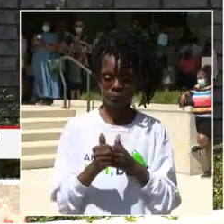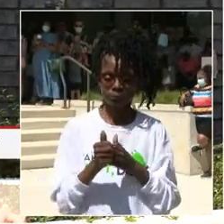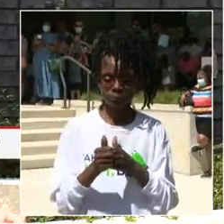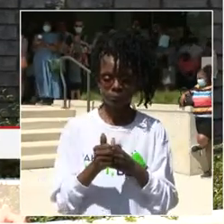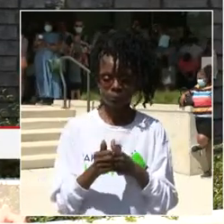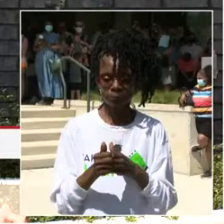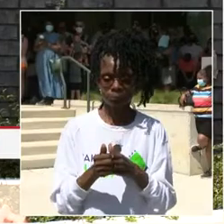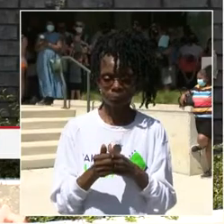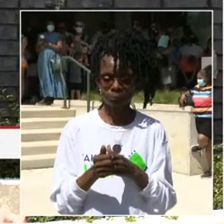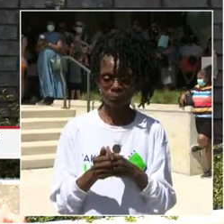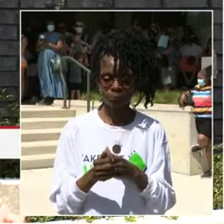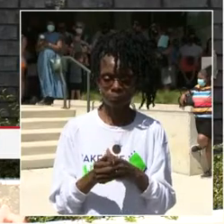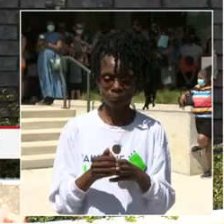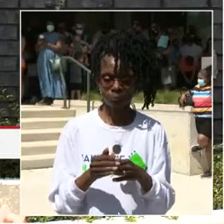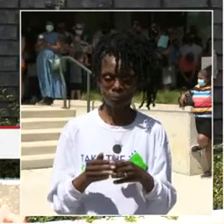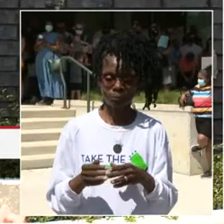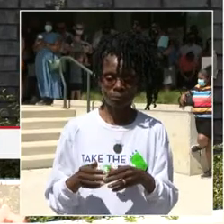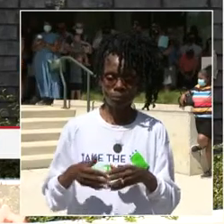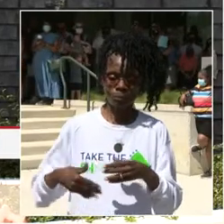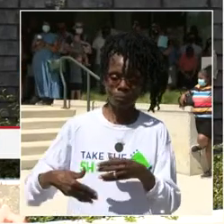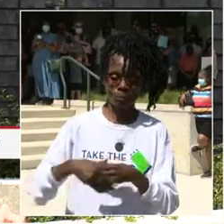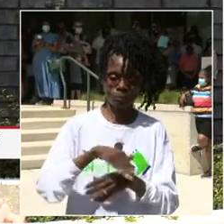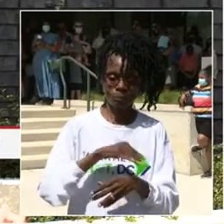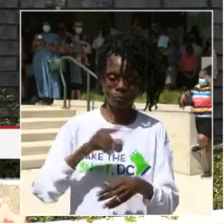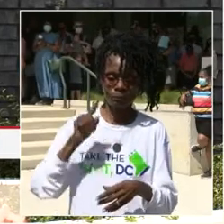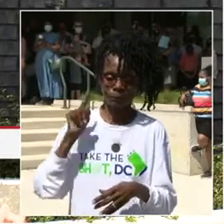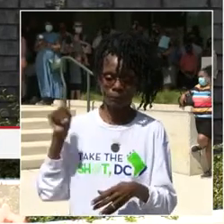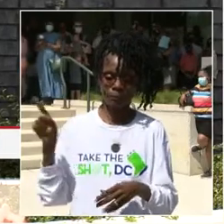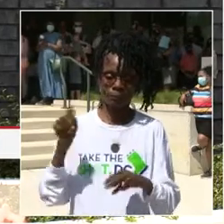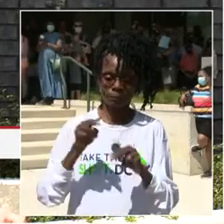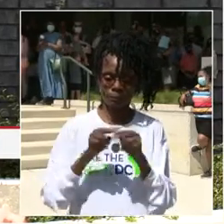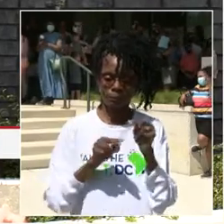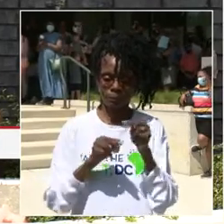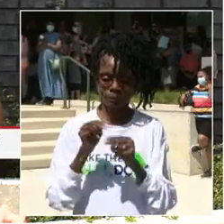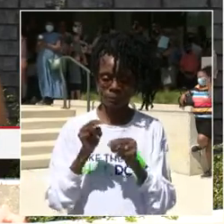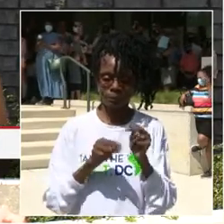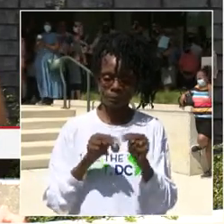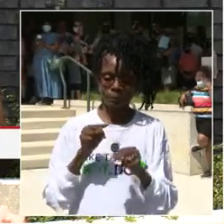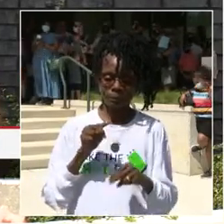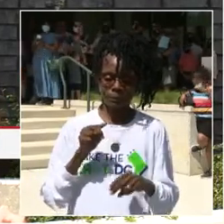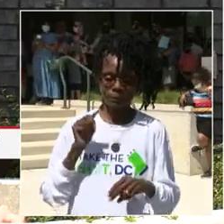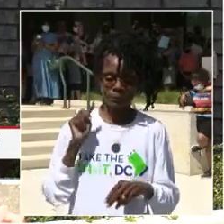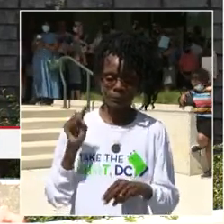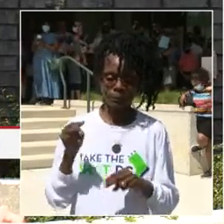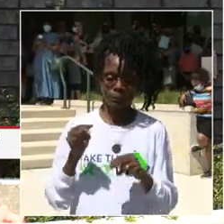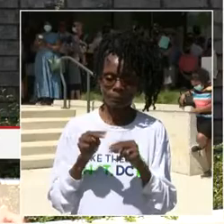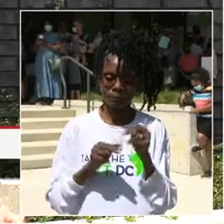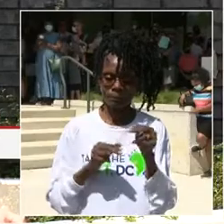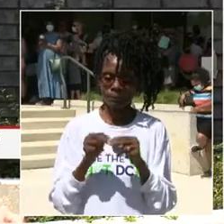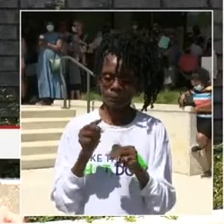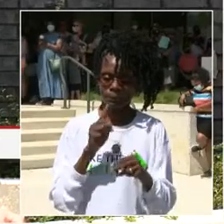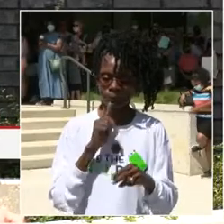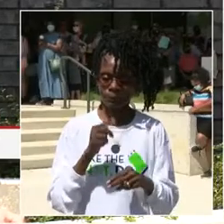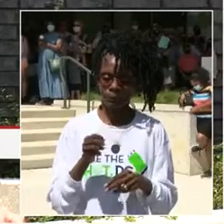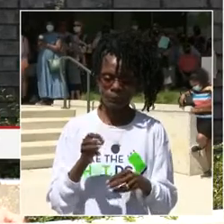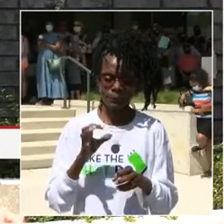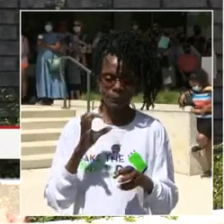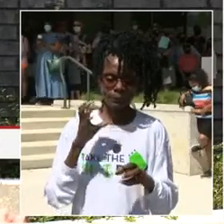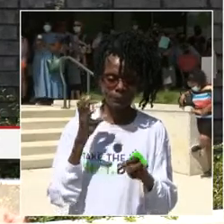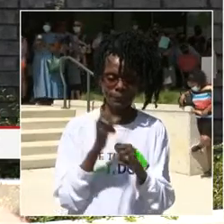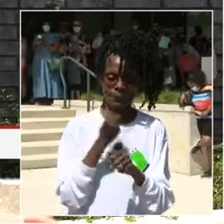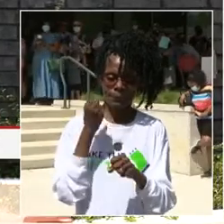illustrious institution. And the achievement here is not by chance or circumstance. We have a great